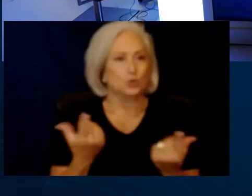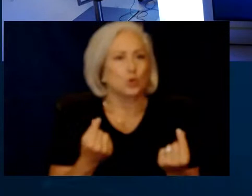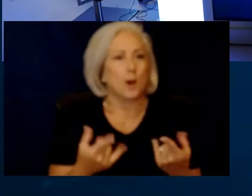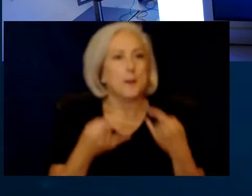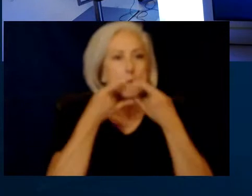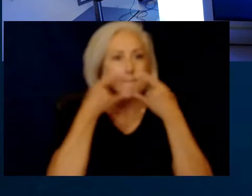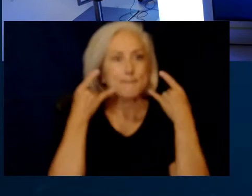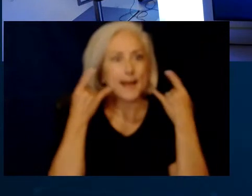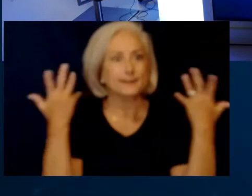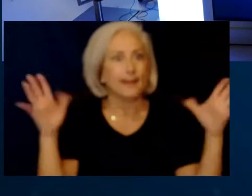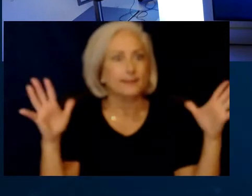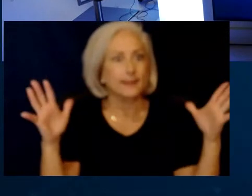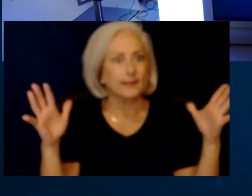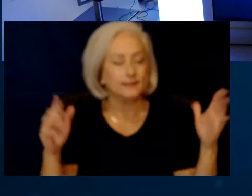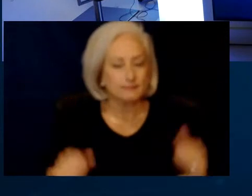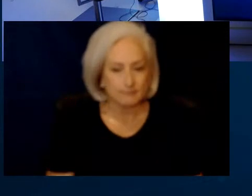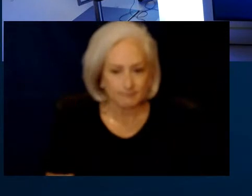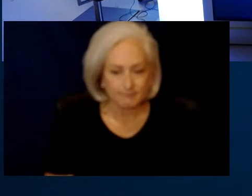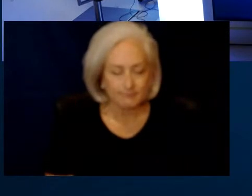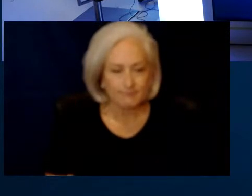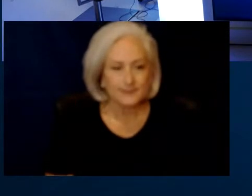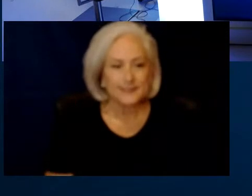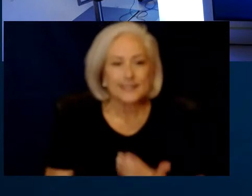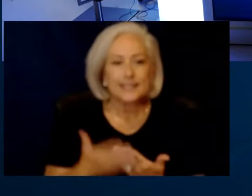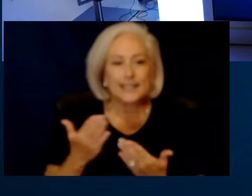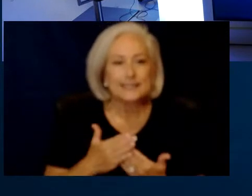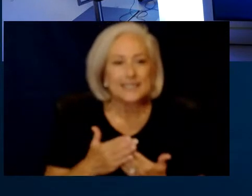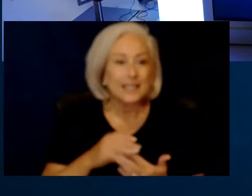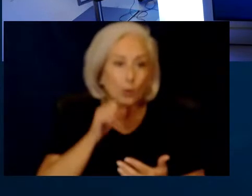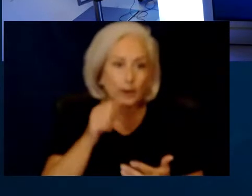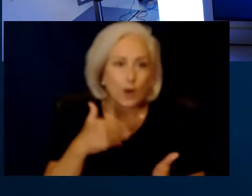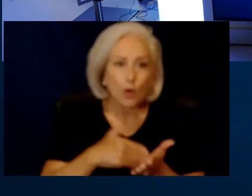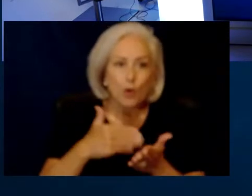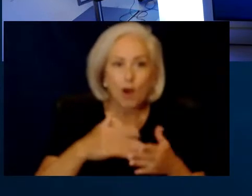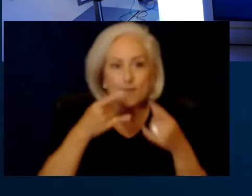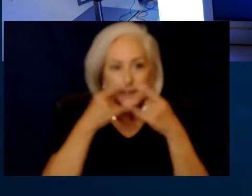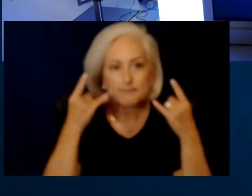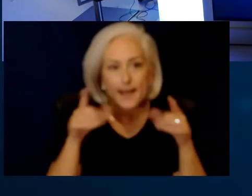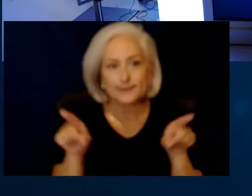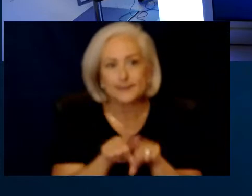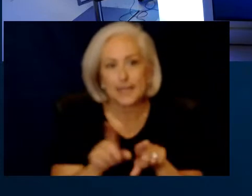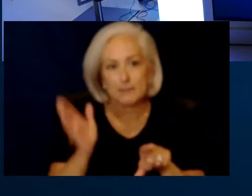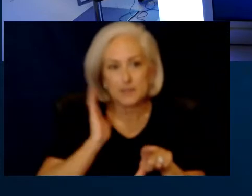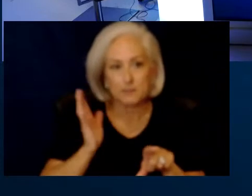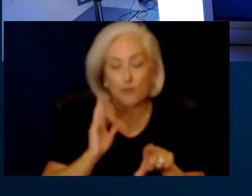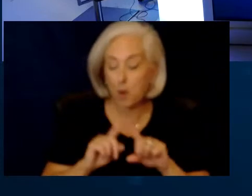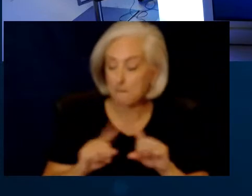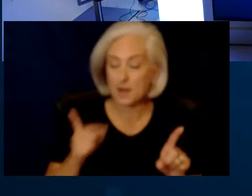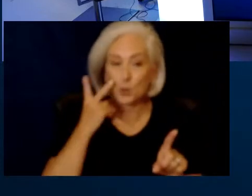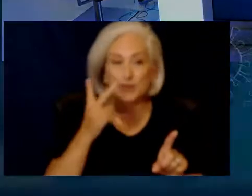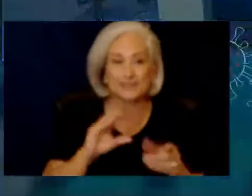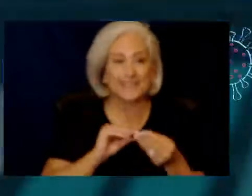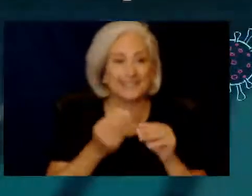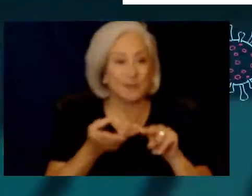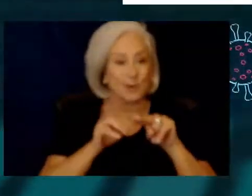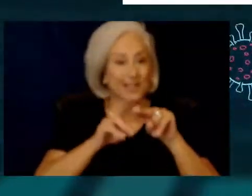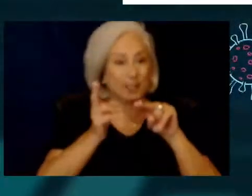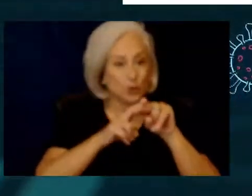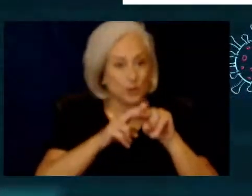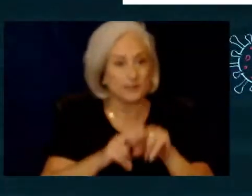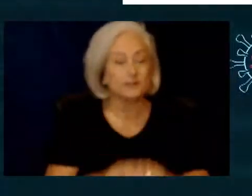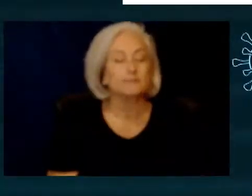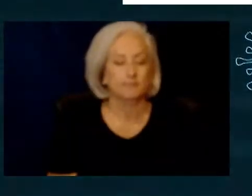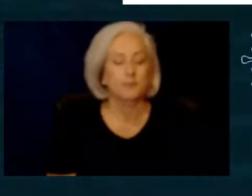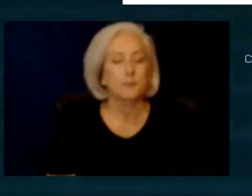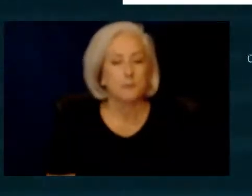as much as we used to, but the numbers are rising a little bit. Let's talk about our numbers. Yeah, and I would say also about the masking and everything like